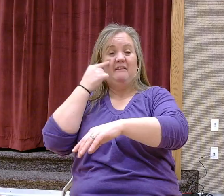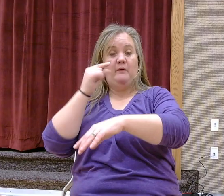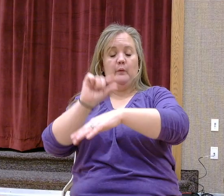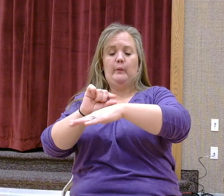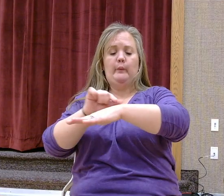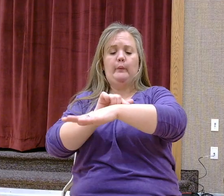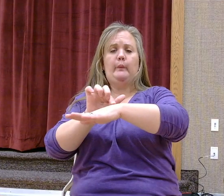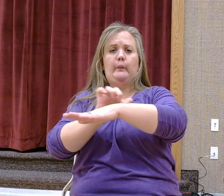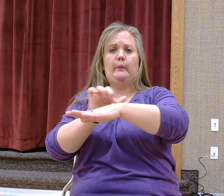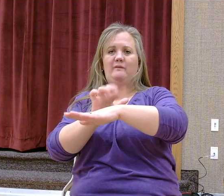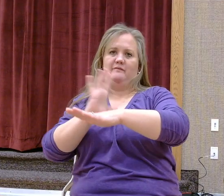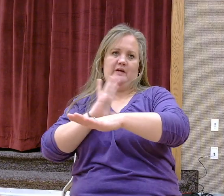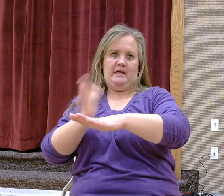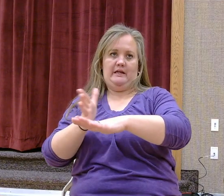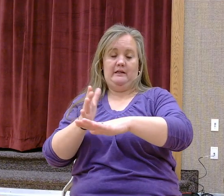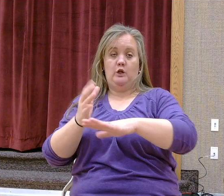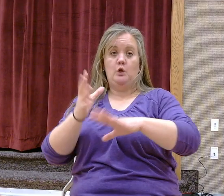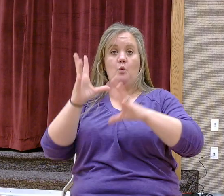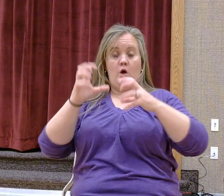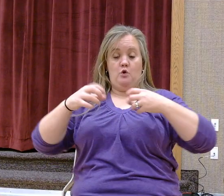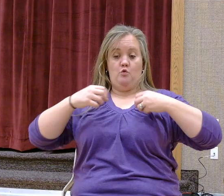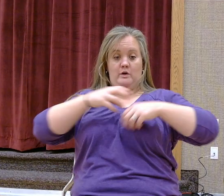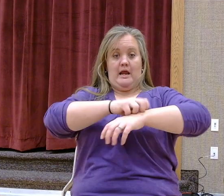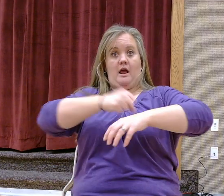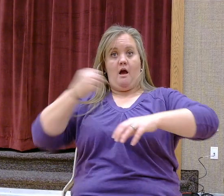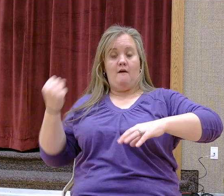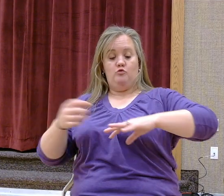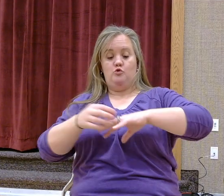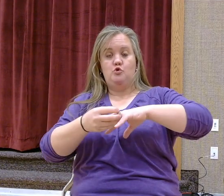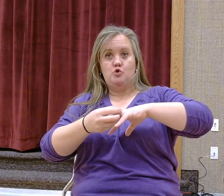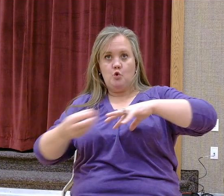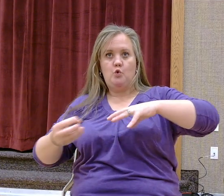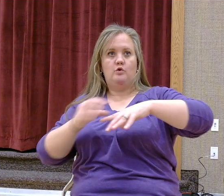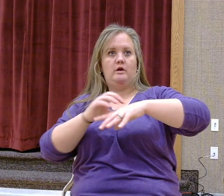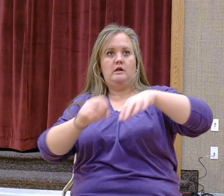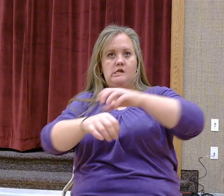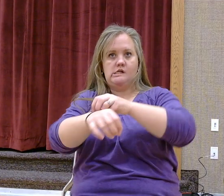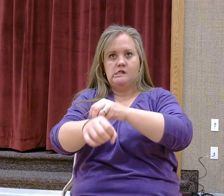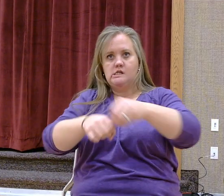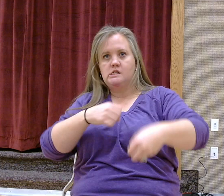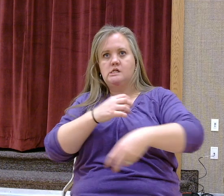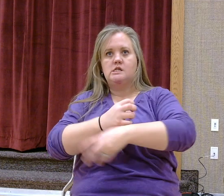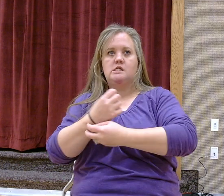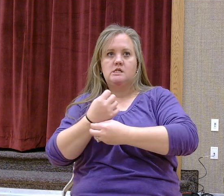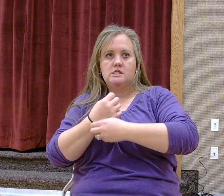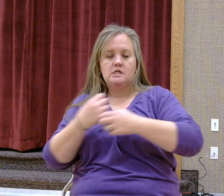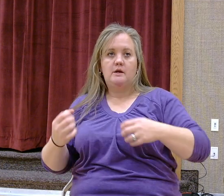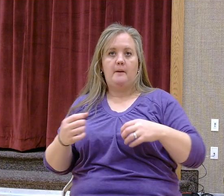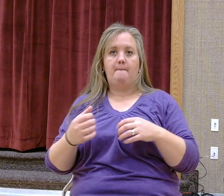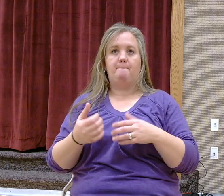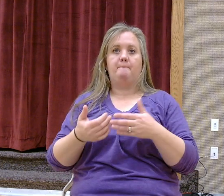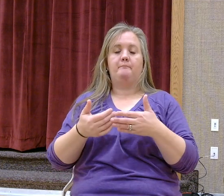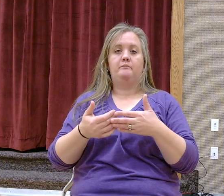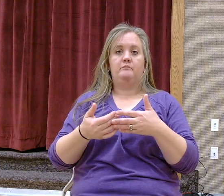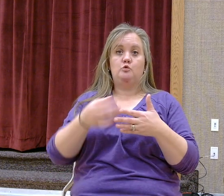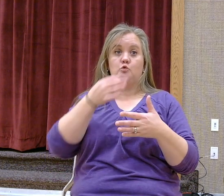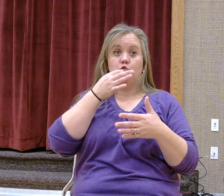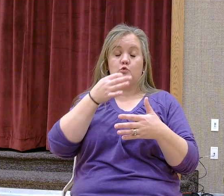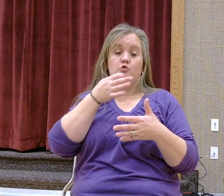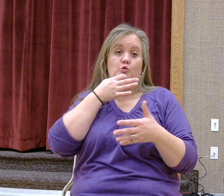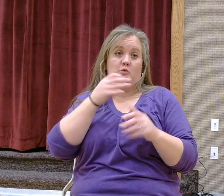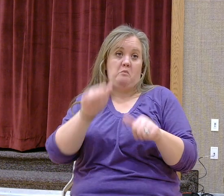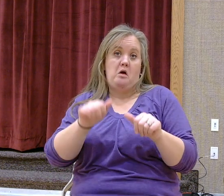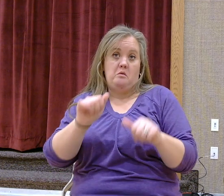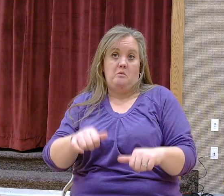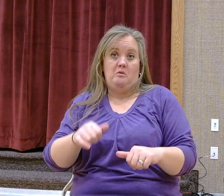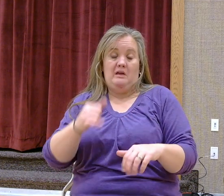to remove jewelry or tight clothing. If it's a hand burn or something like that, try and get that ring off there as soon as you can. Obviously, if